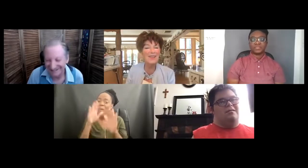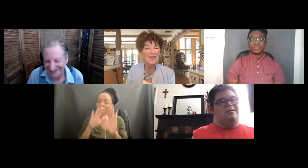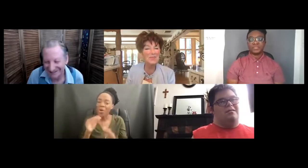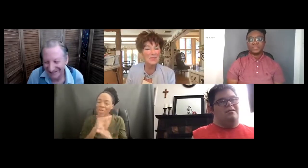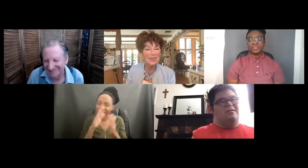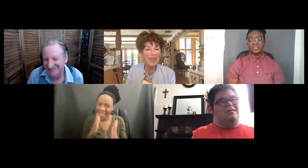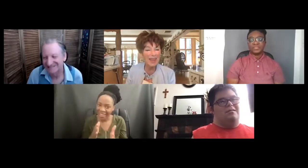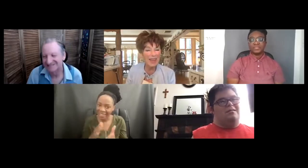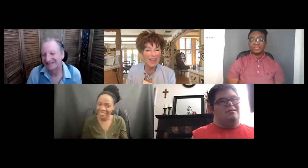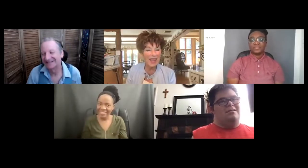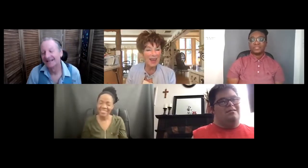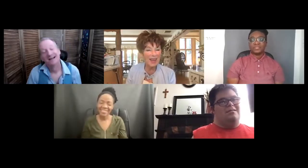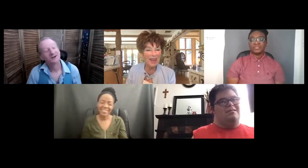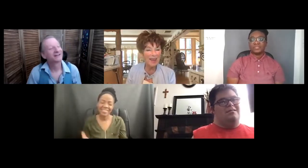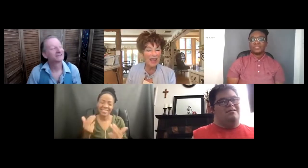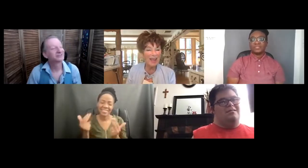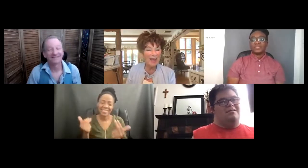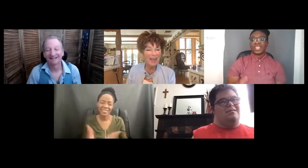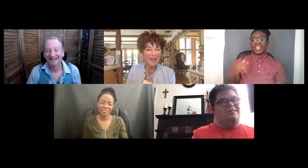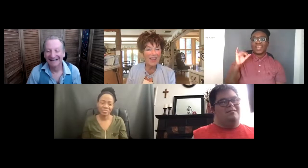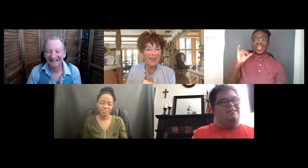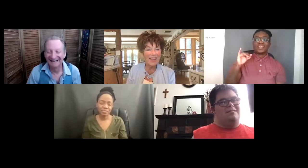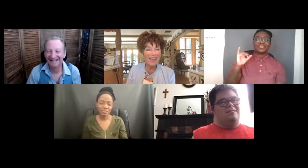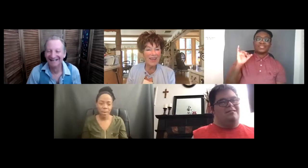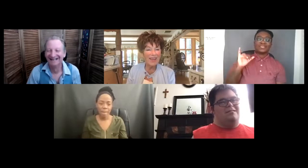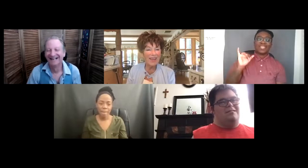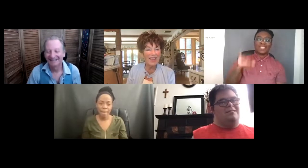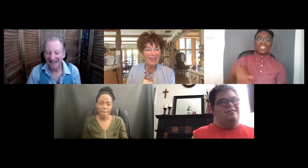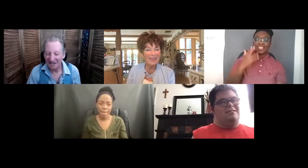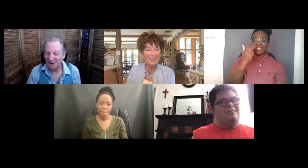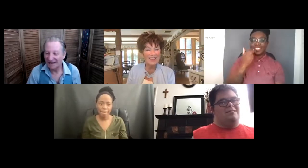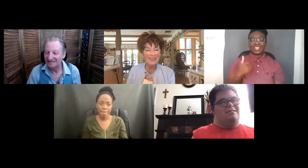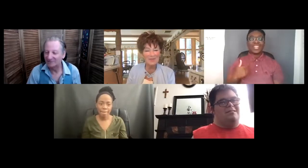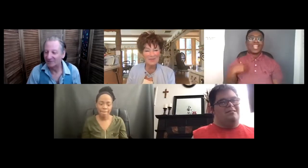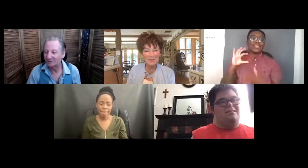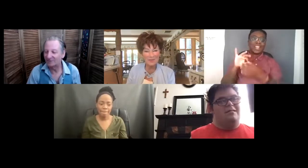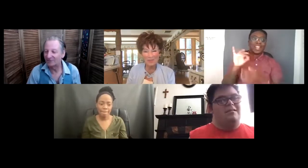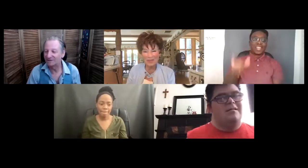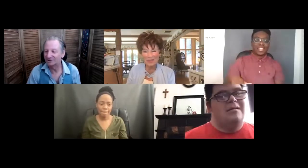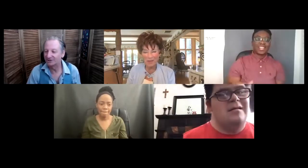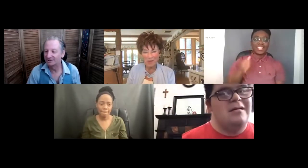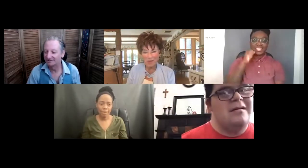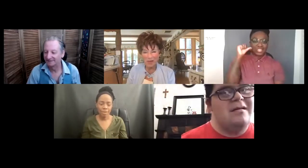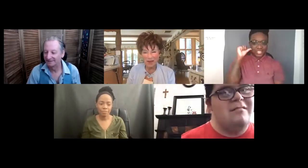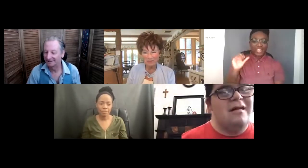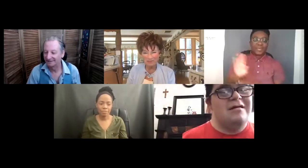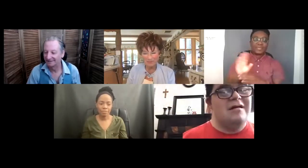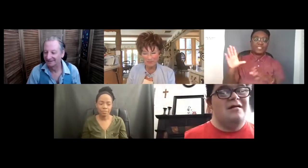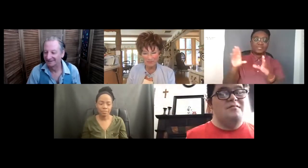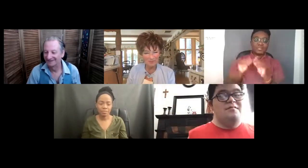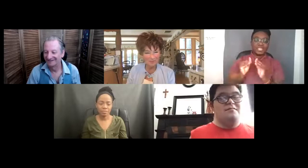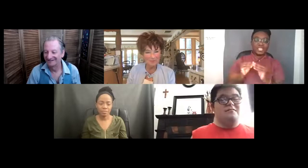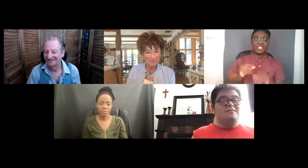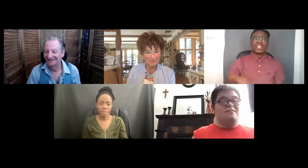that yesterday in a business meeting. Interesting. Thank you, Isaac. Wonderful question.